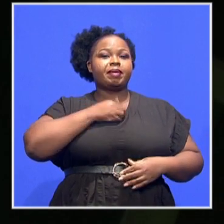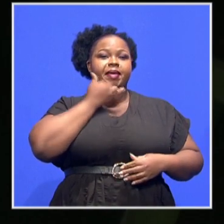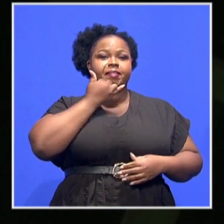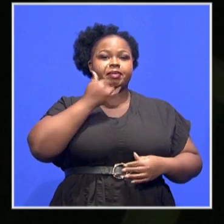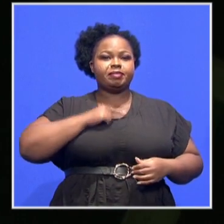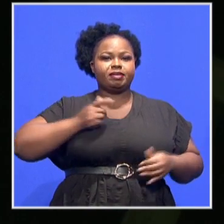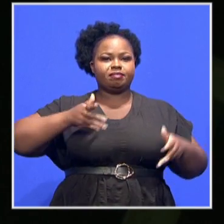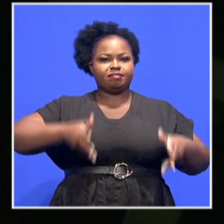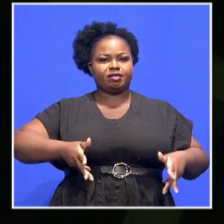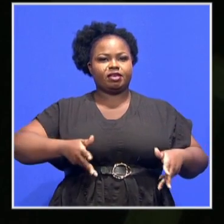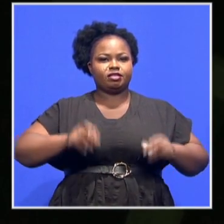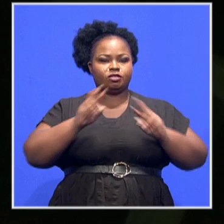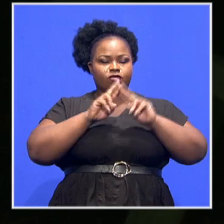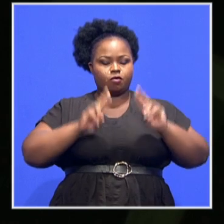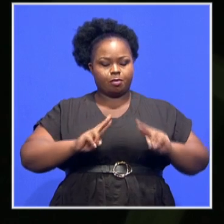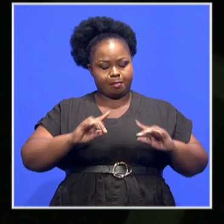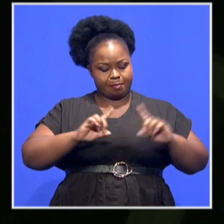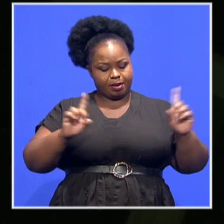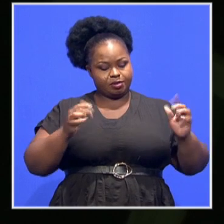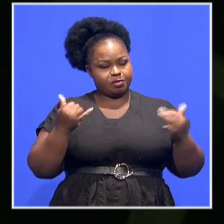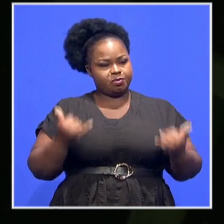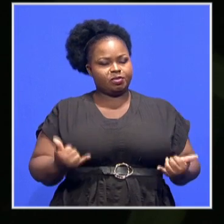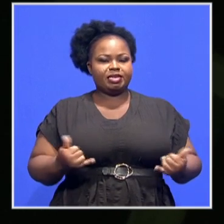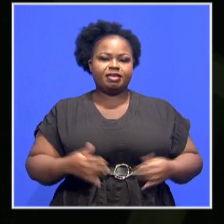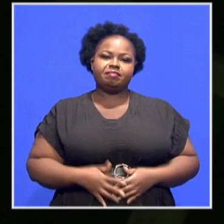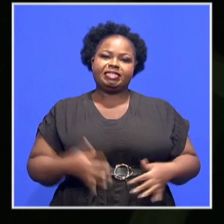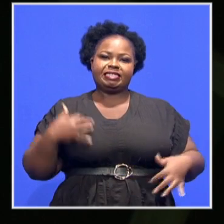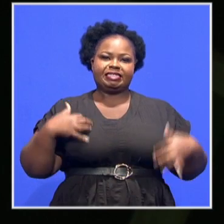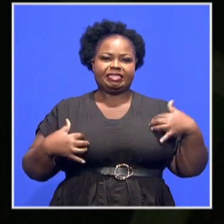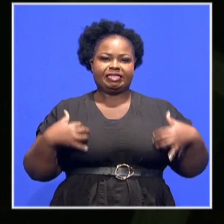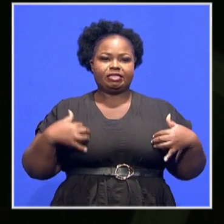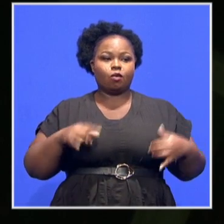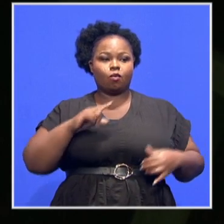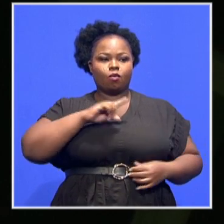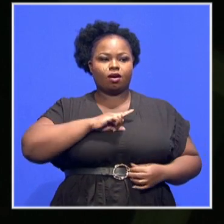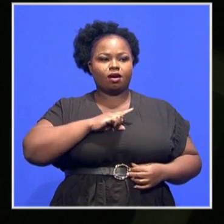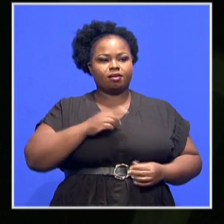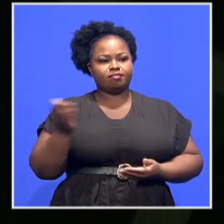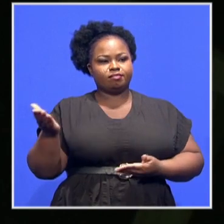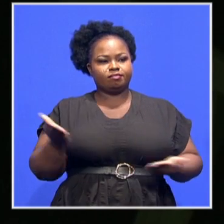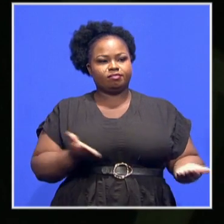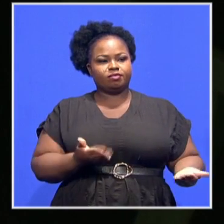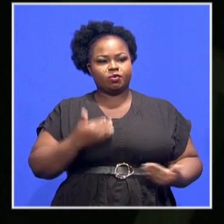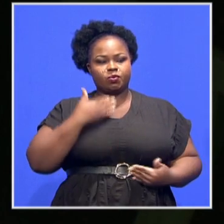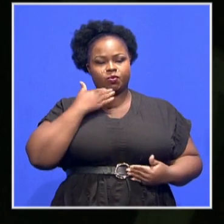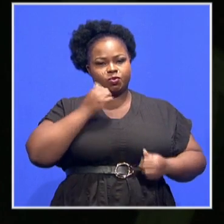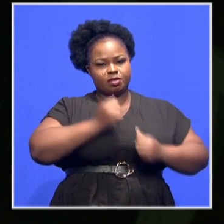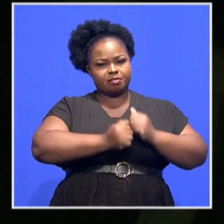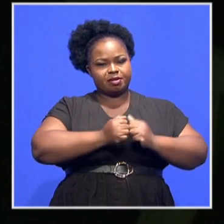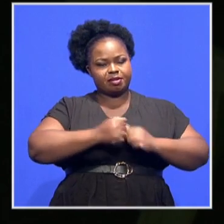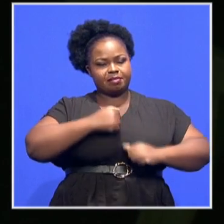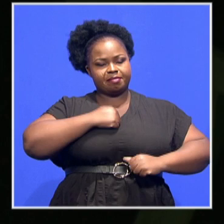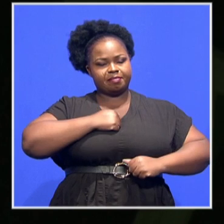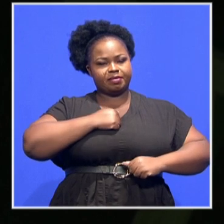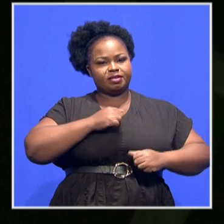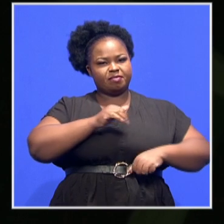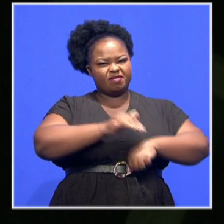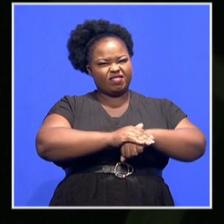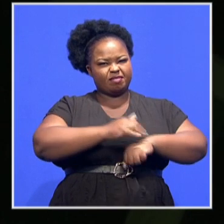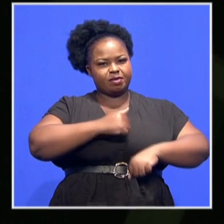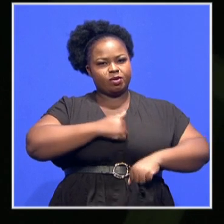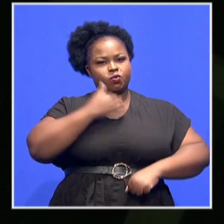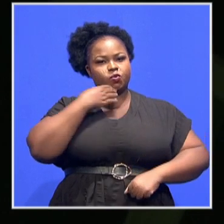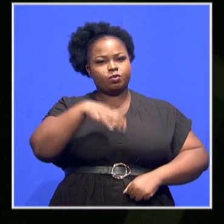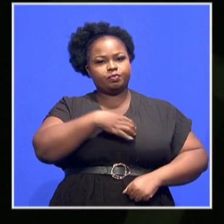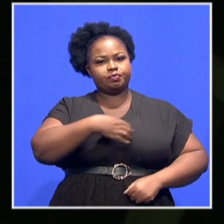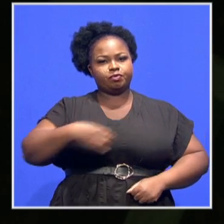a particularly great pleasure for me to welcome my brother and friend, President